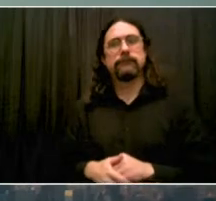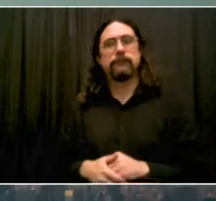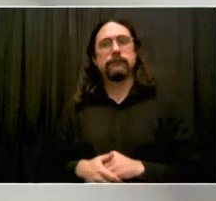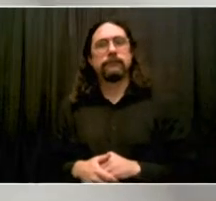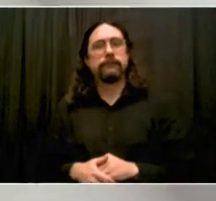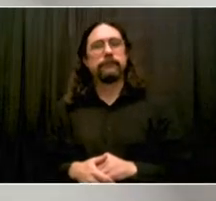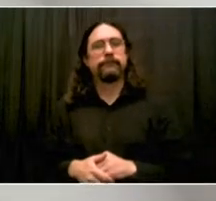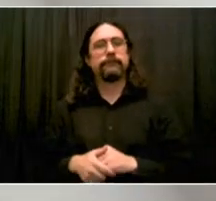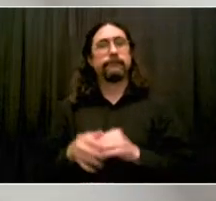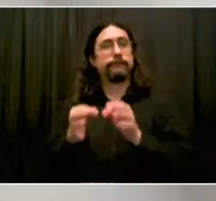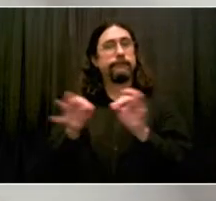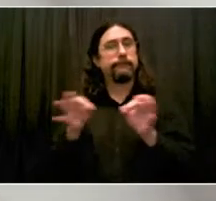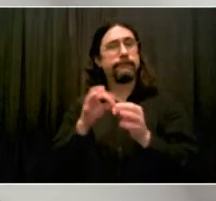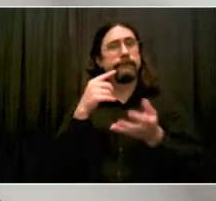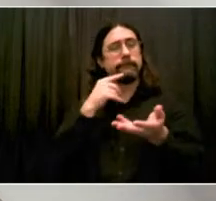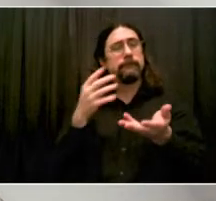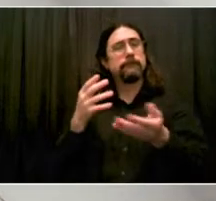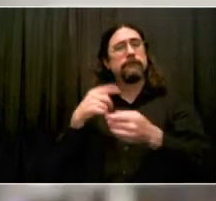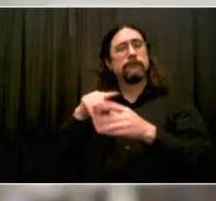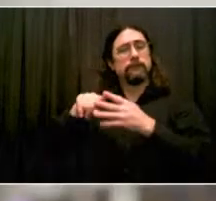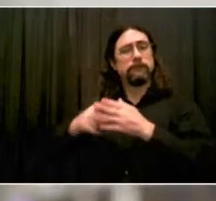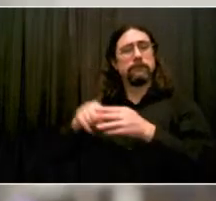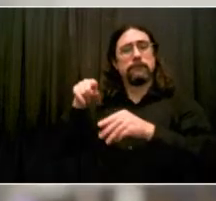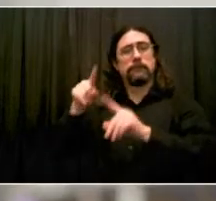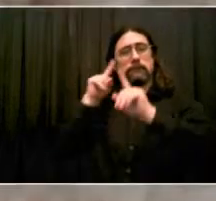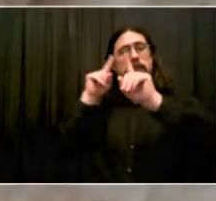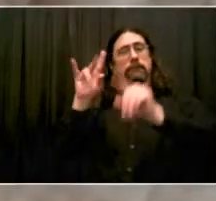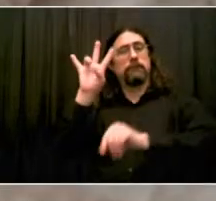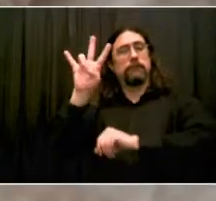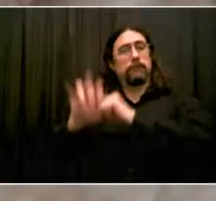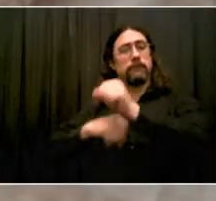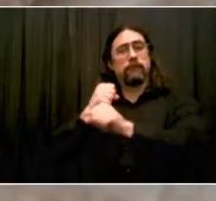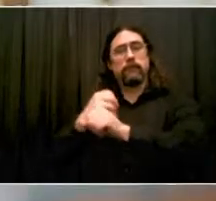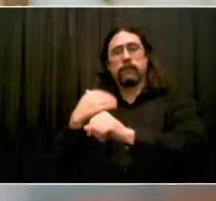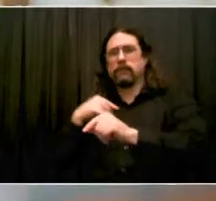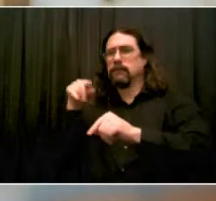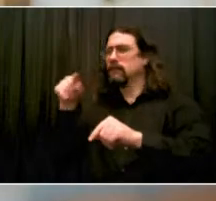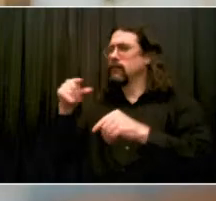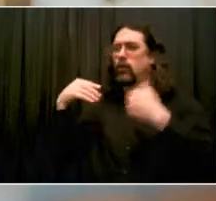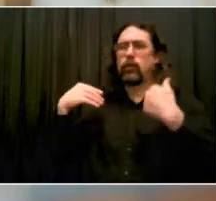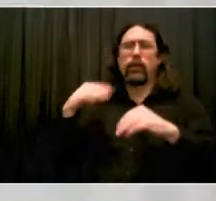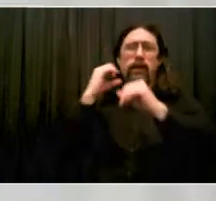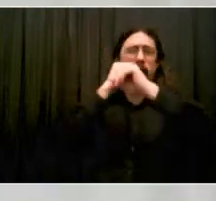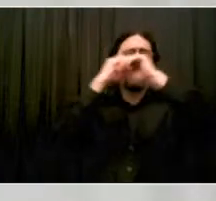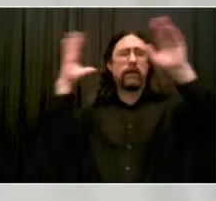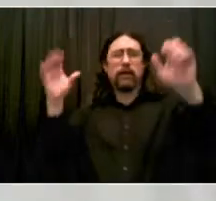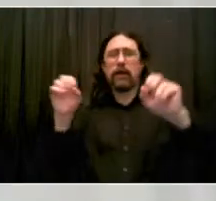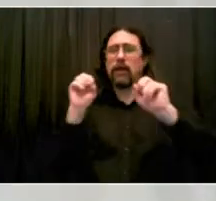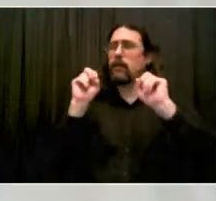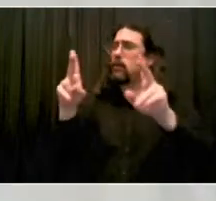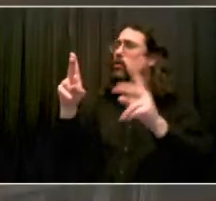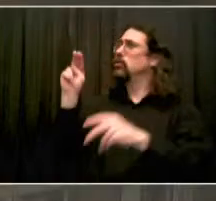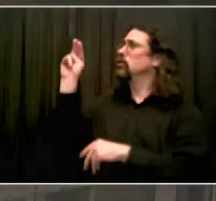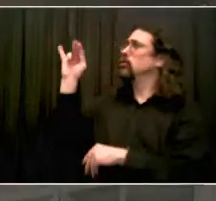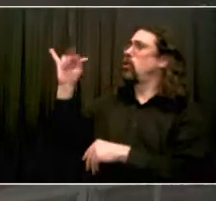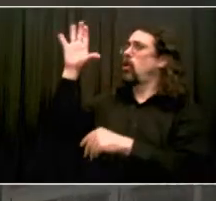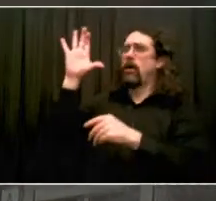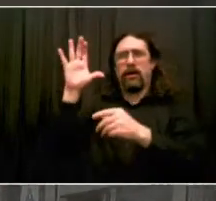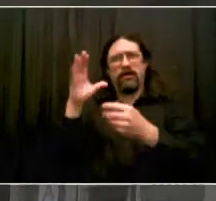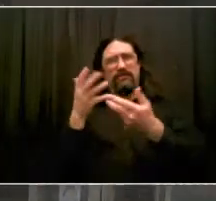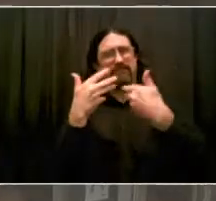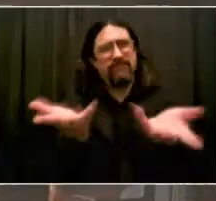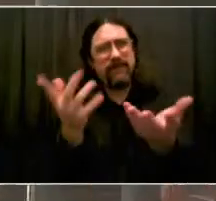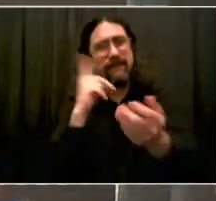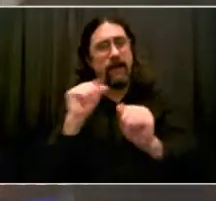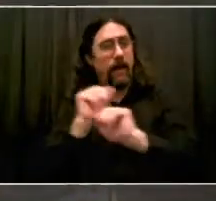We set out on a mission 7 years ago to bring the extraordinary promise and opportunity of this city to all New Yorkers. Mental health care is